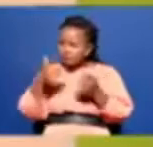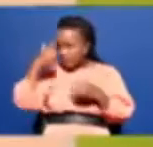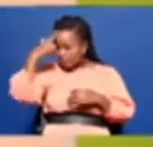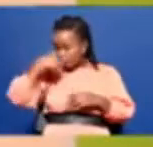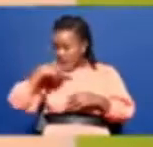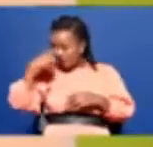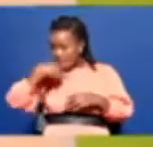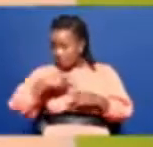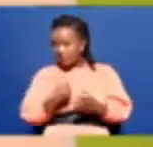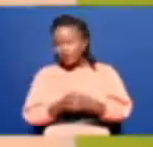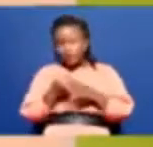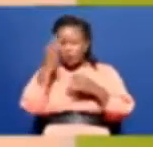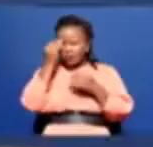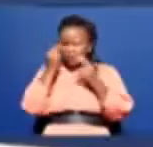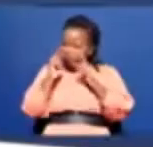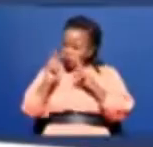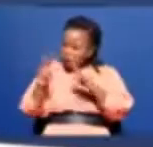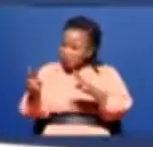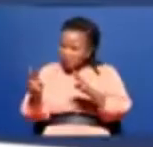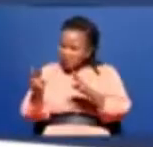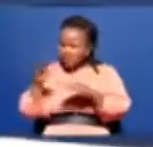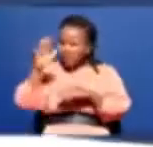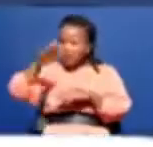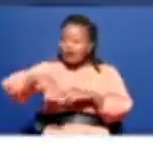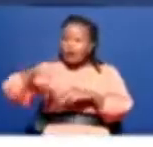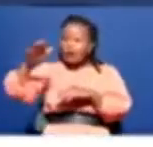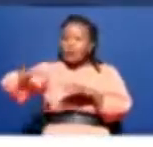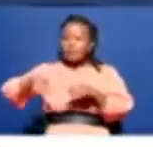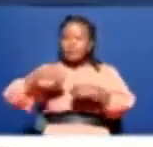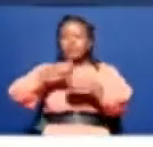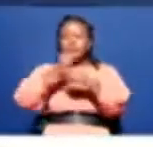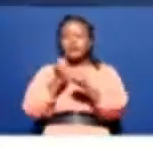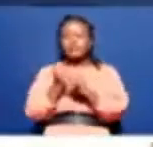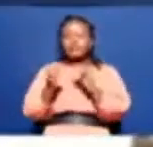to witness the paint making process.